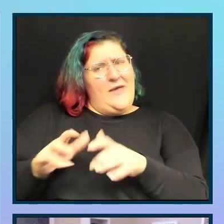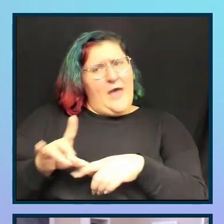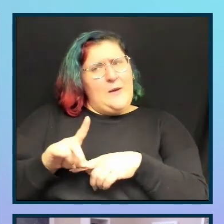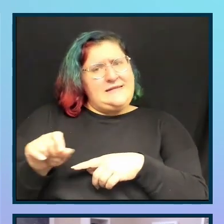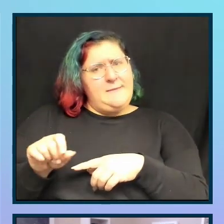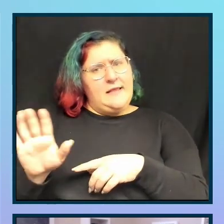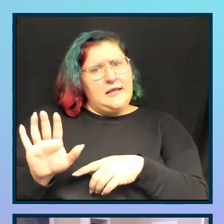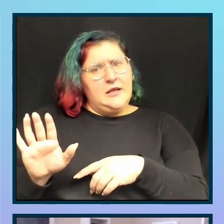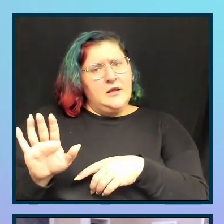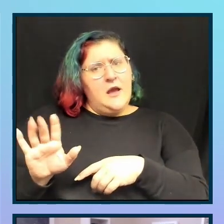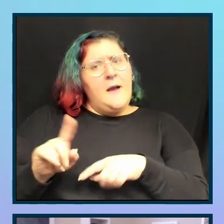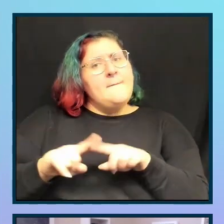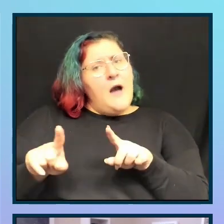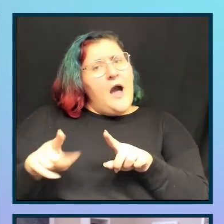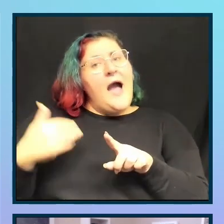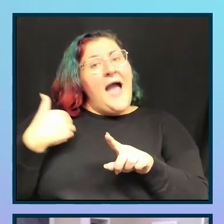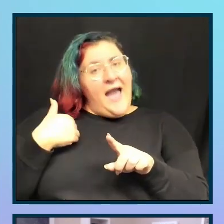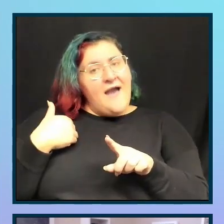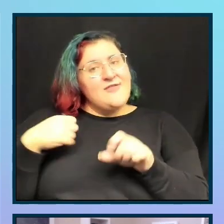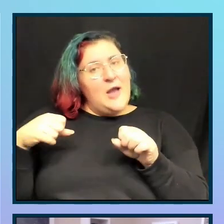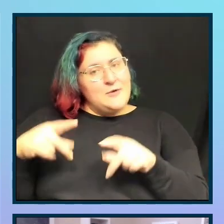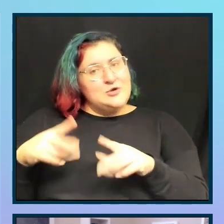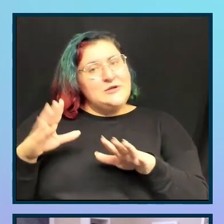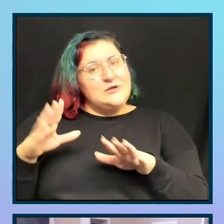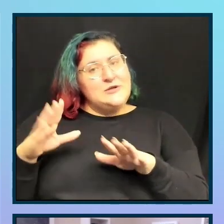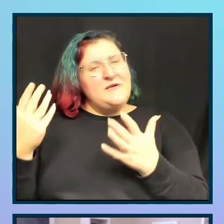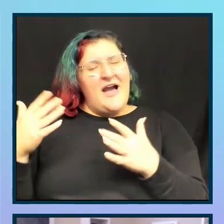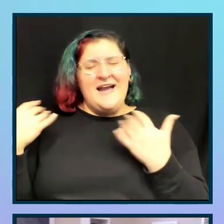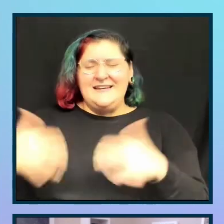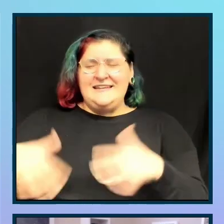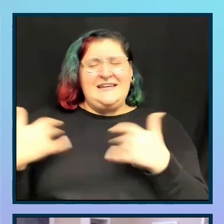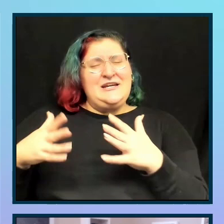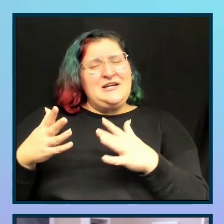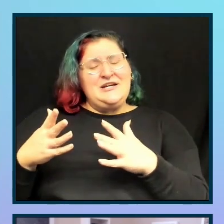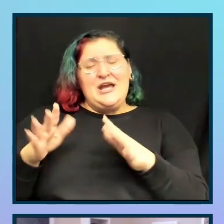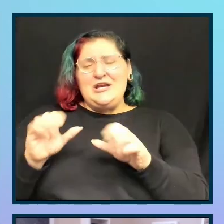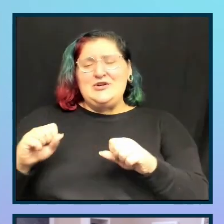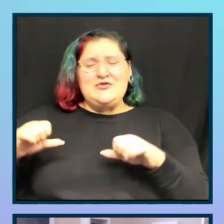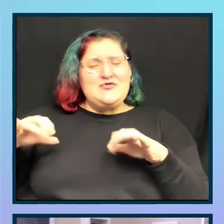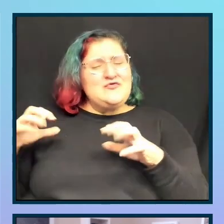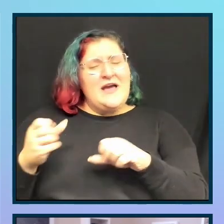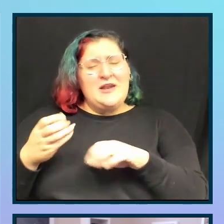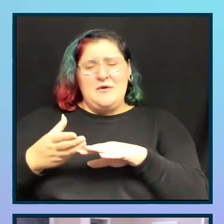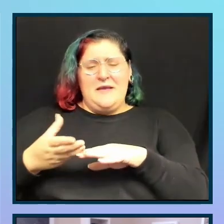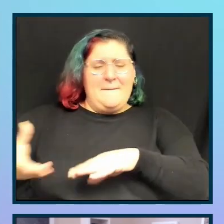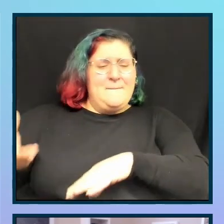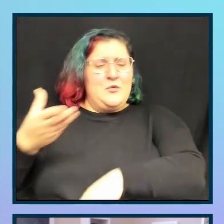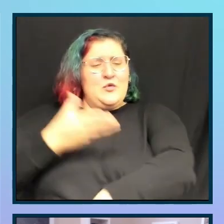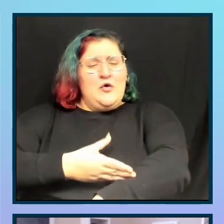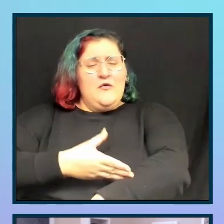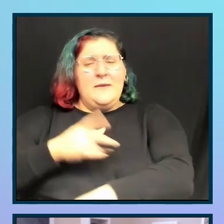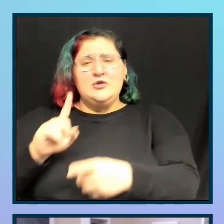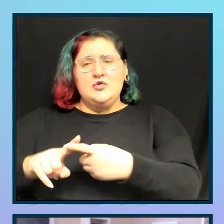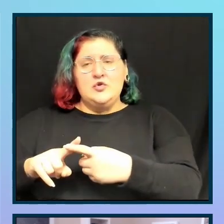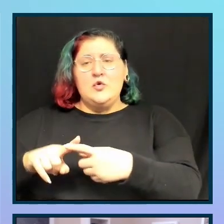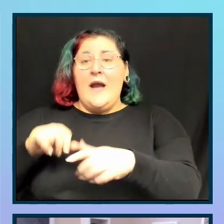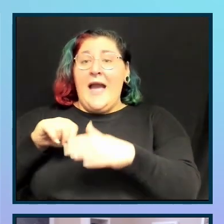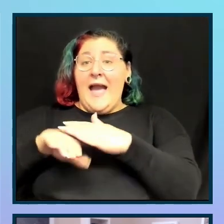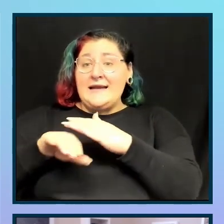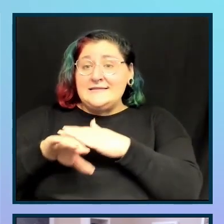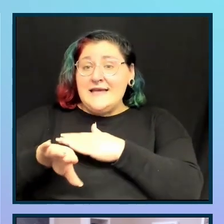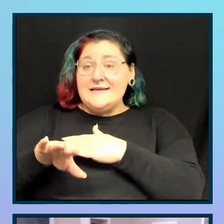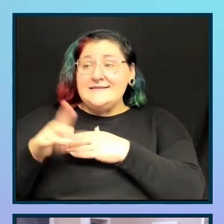the opportunity to provide exponential improvement in access, in efficiency,